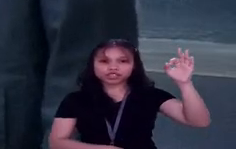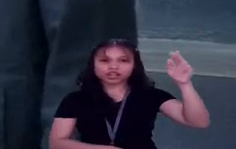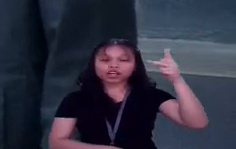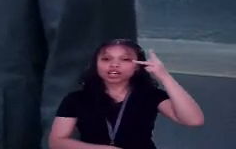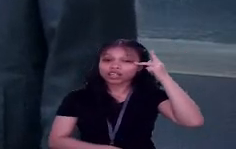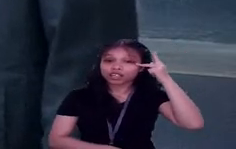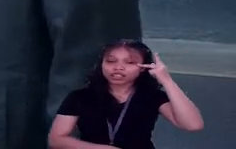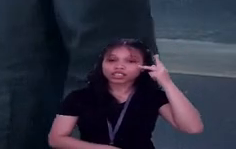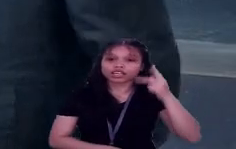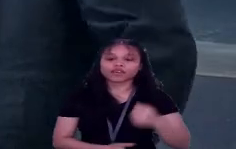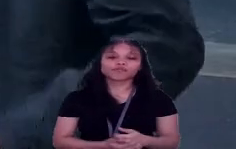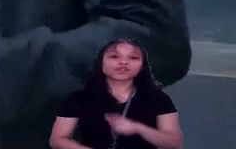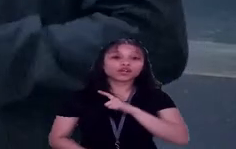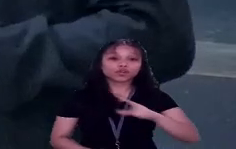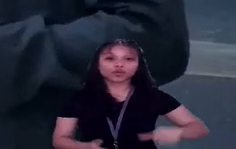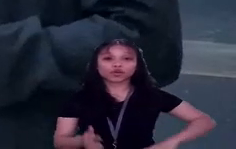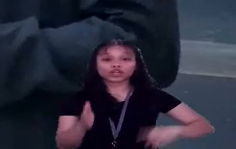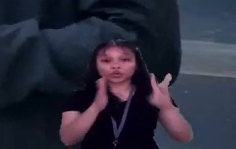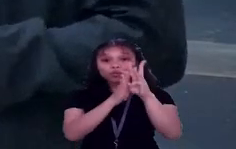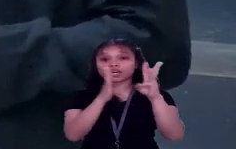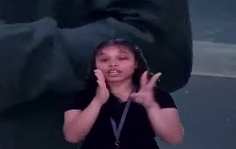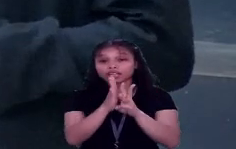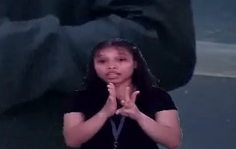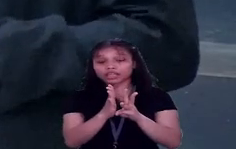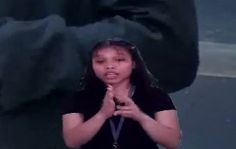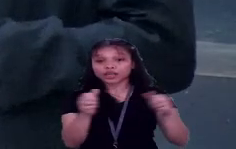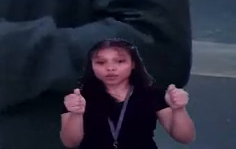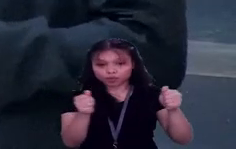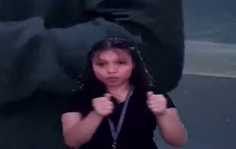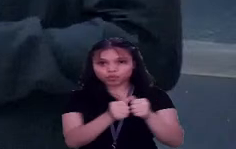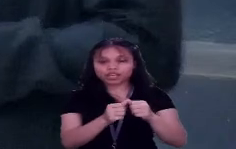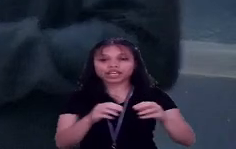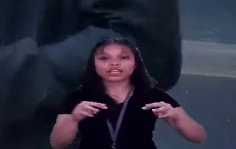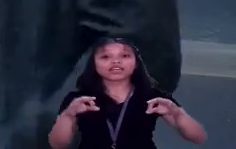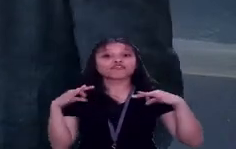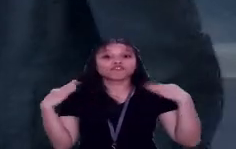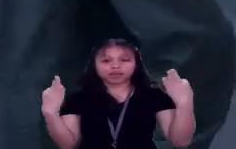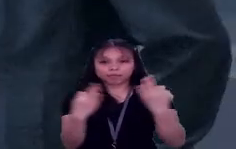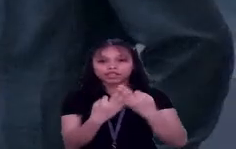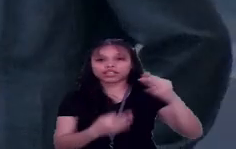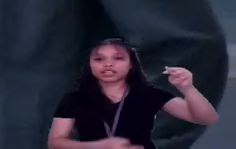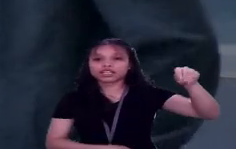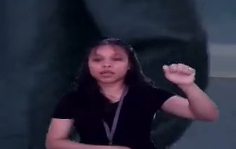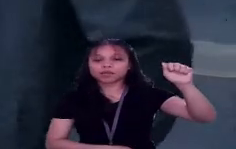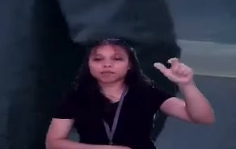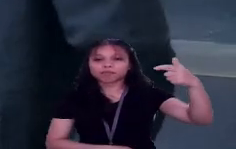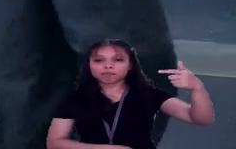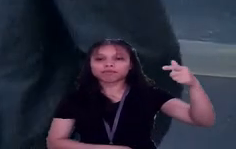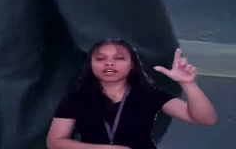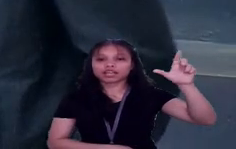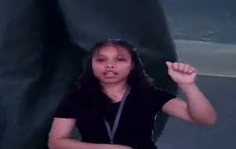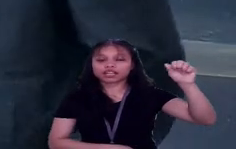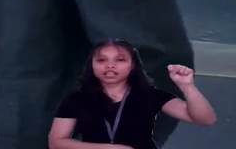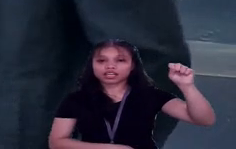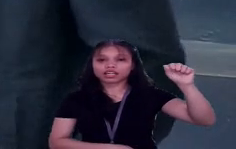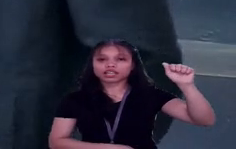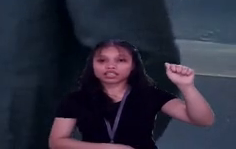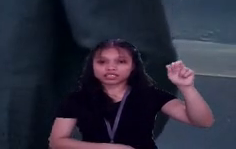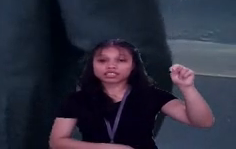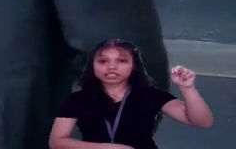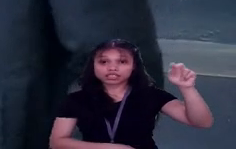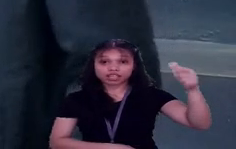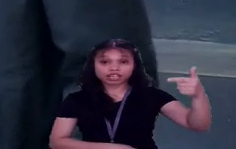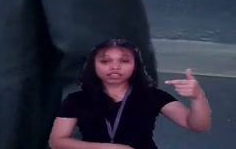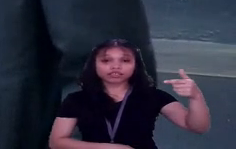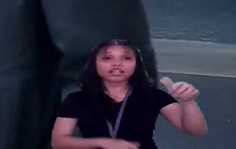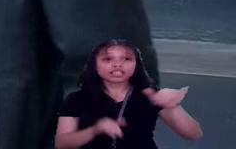Gisalva. Lord willing, I will be going with Missionary Mark Maglasang and the family this coming July 2024. The same country,